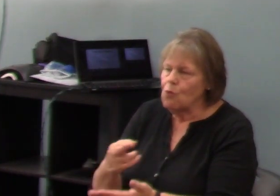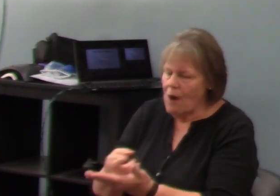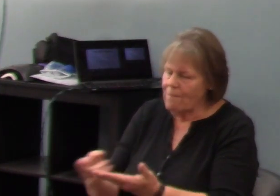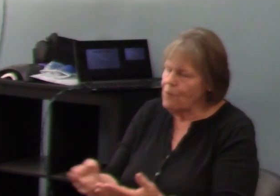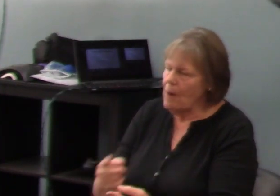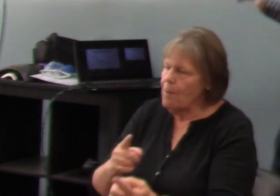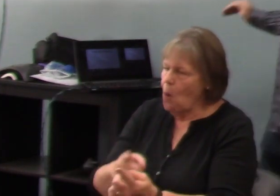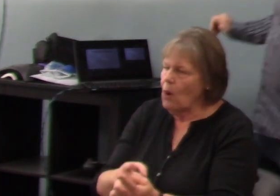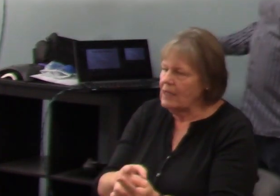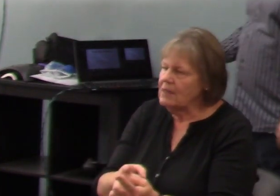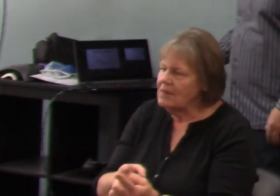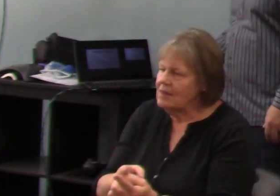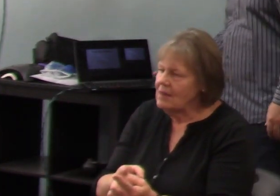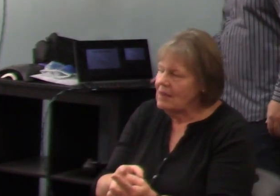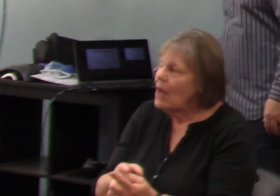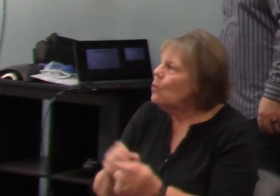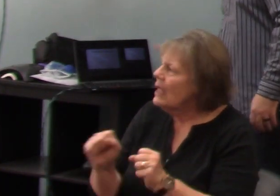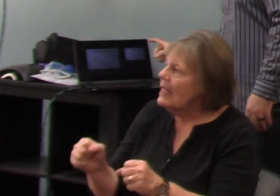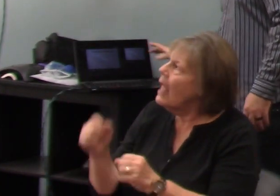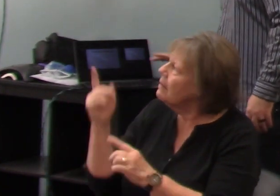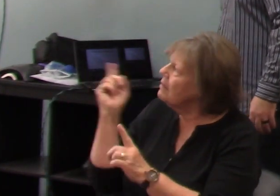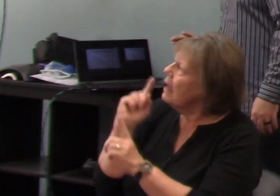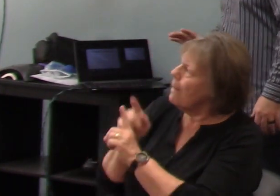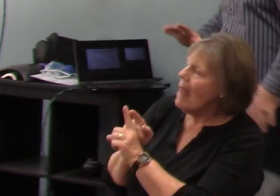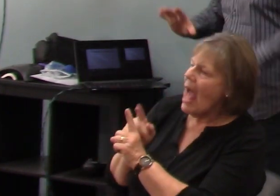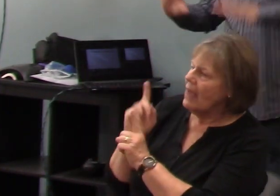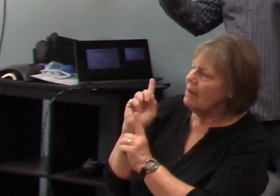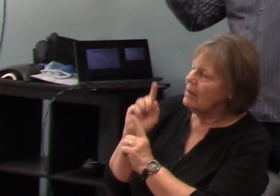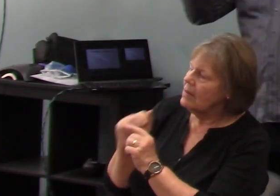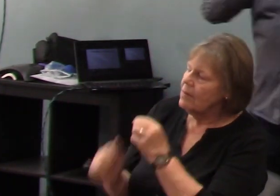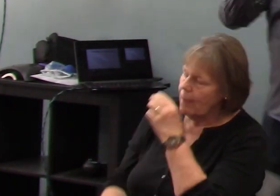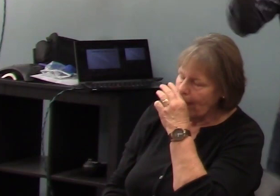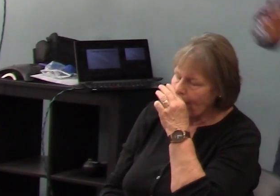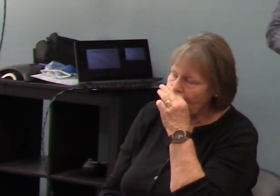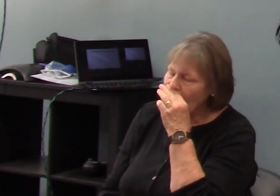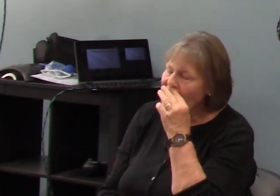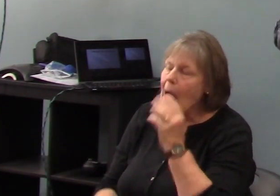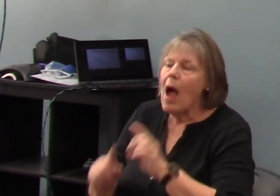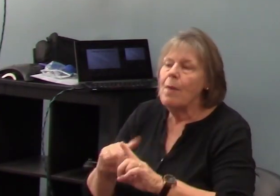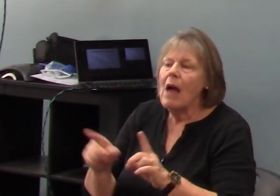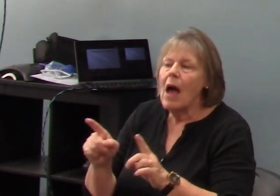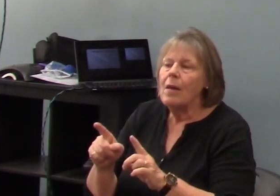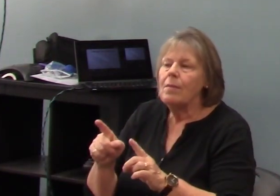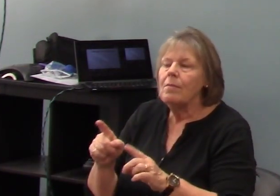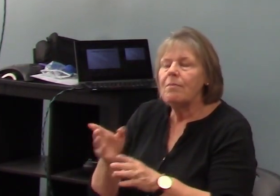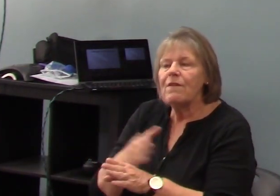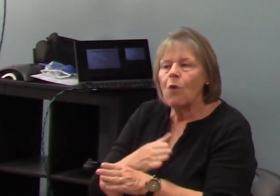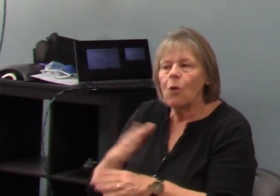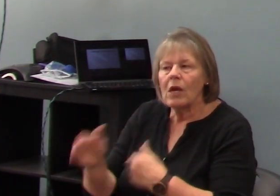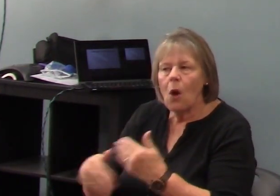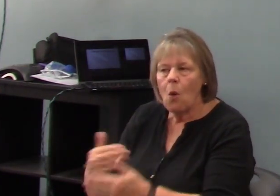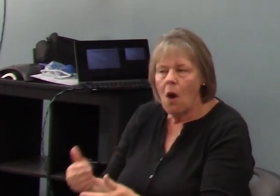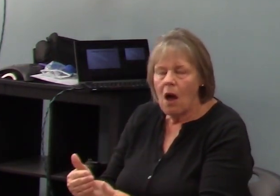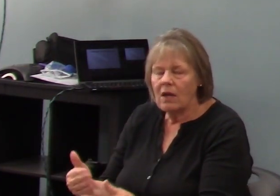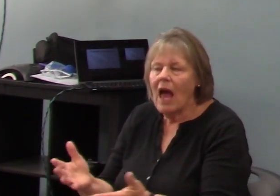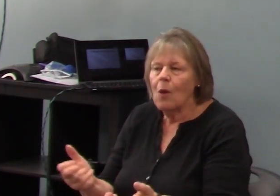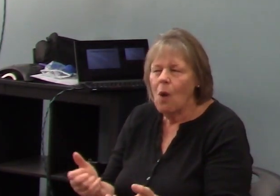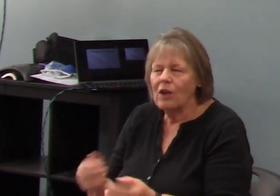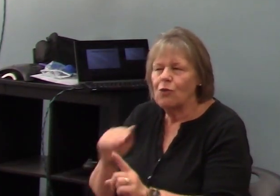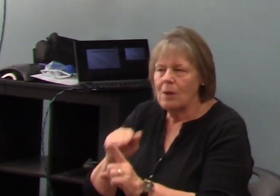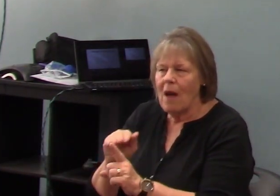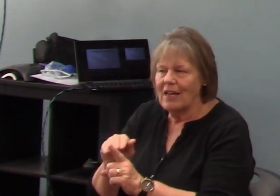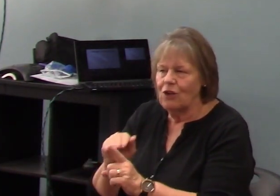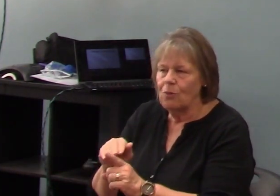And we can refer back to this if you want to. So before we get even farther, I want to talk just a quick reminder about what we talked about last week, the Big